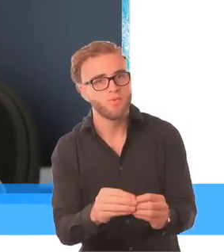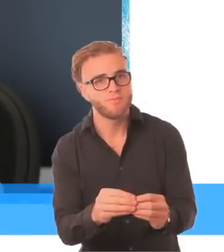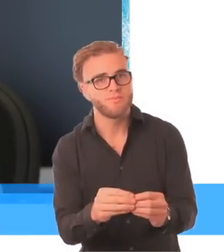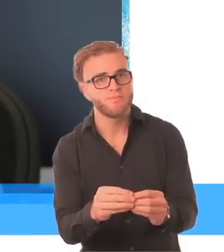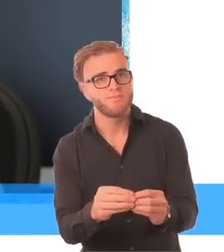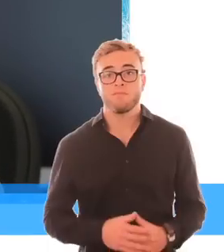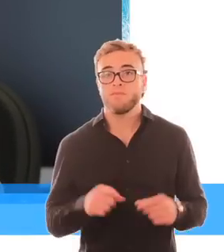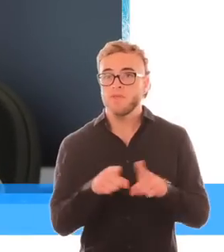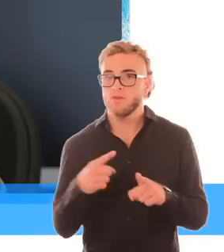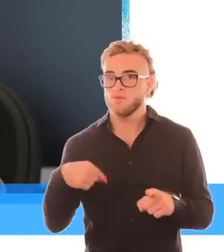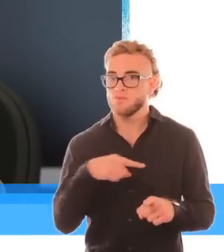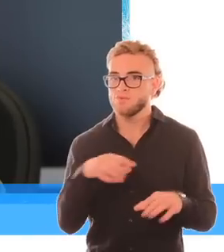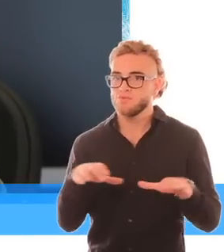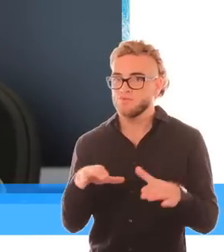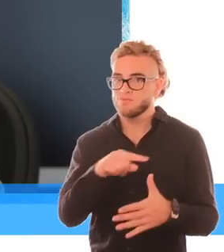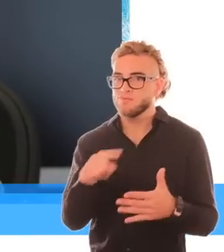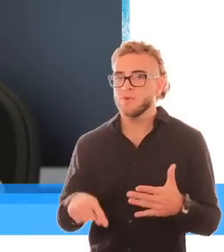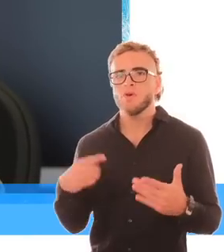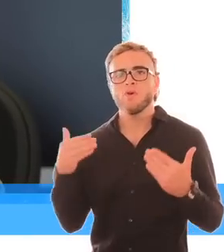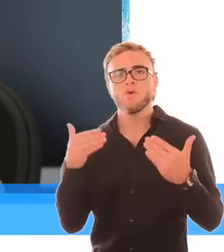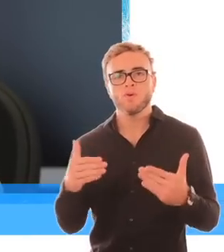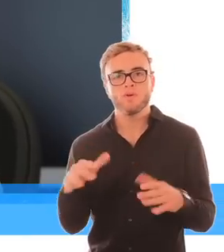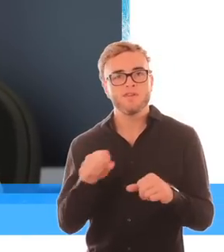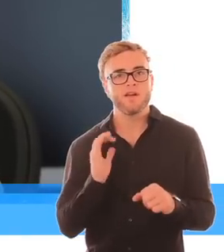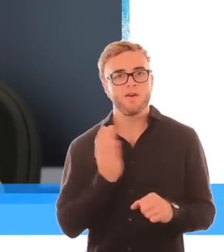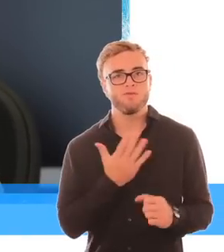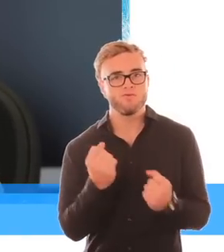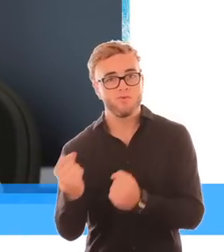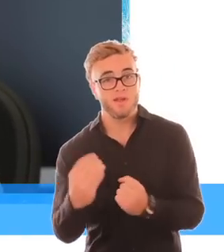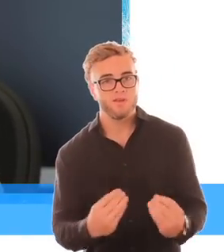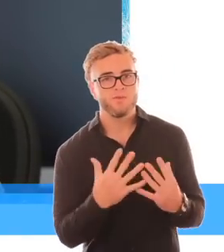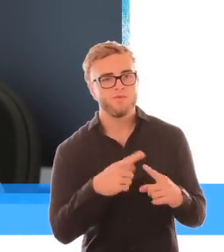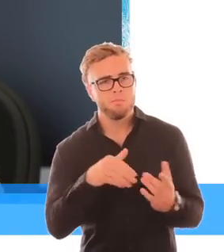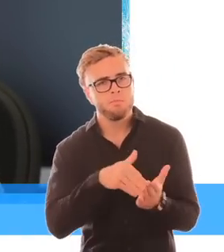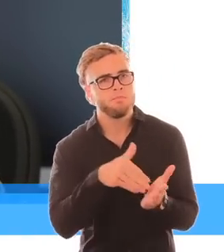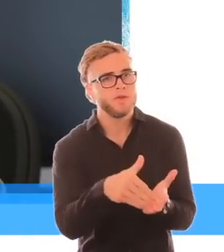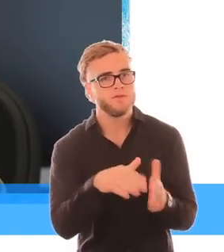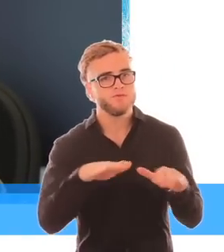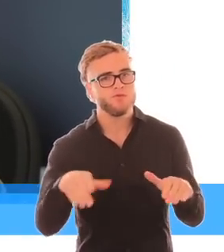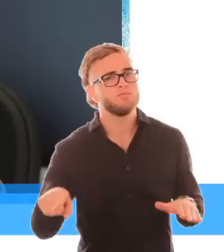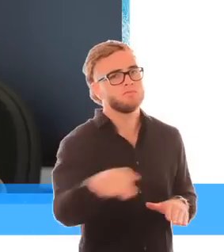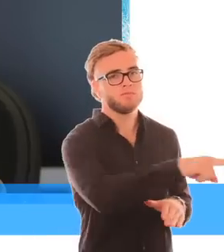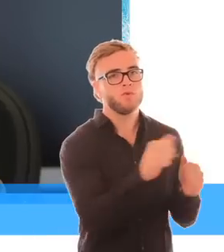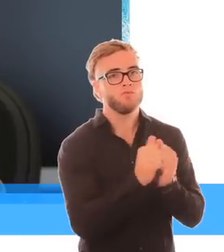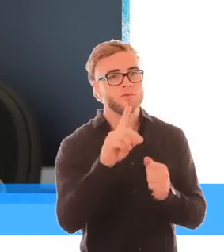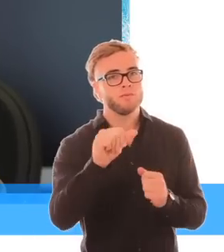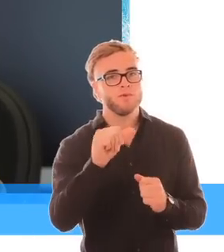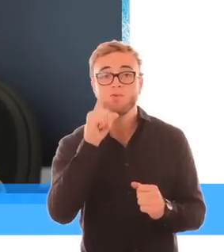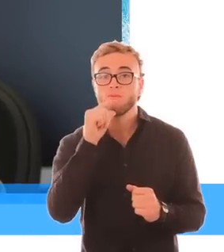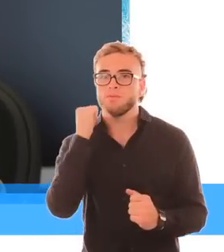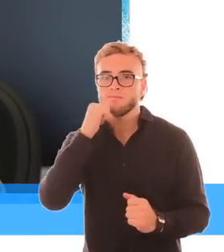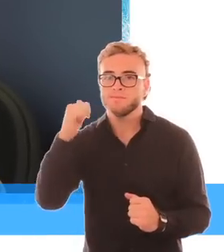all do more. As we do so, let's take our strength and inspiration from the millions of children with